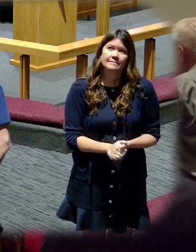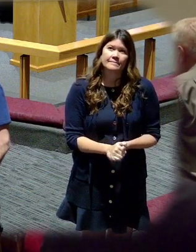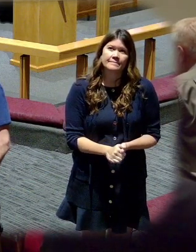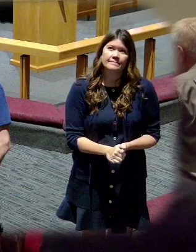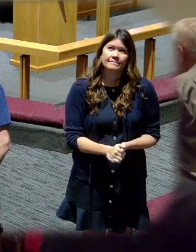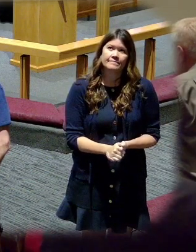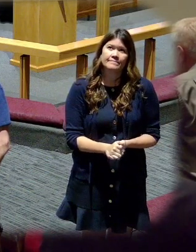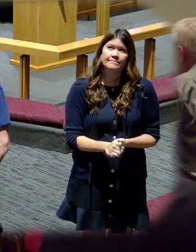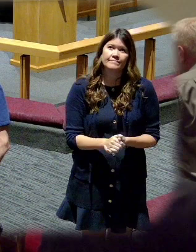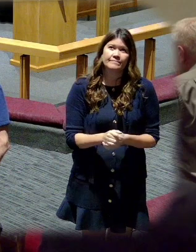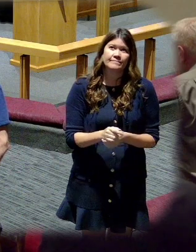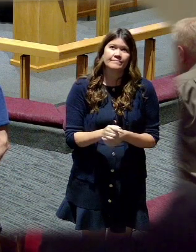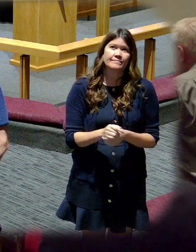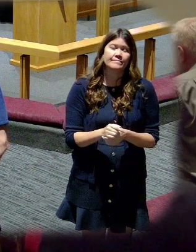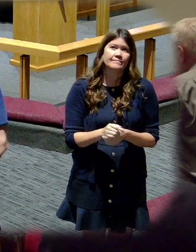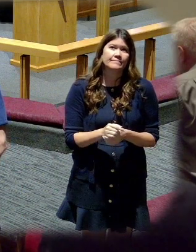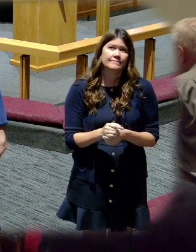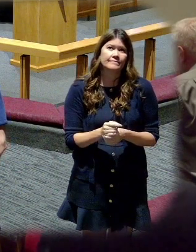You uphold us